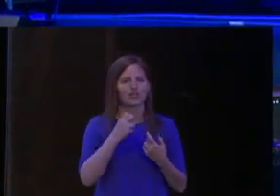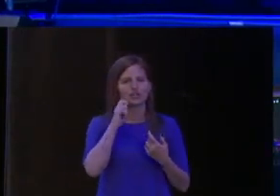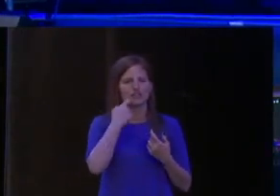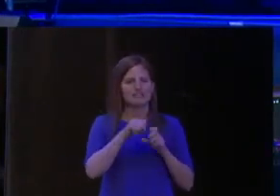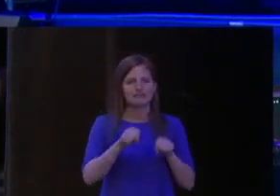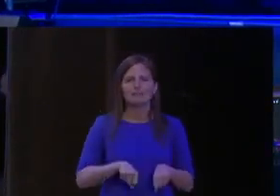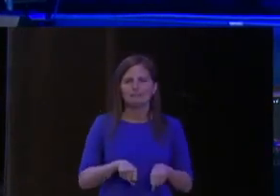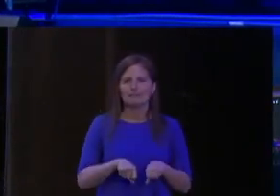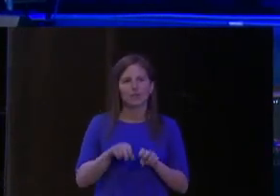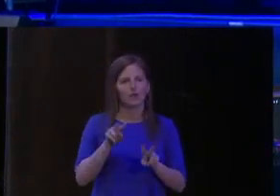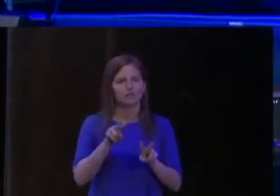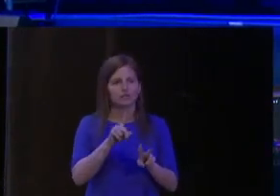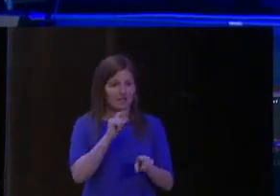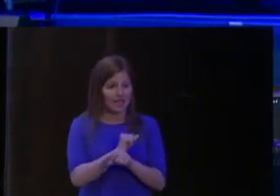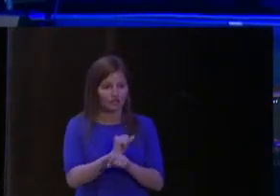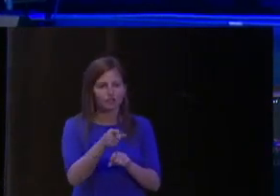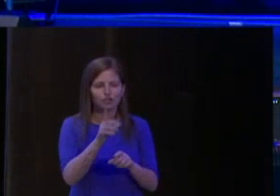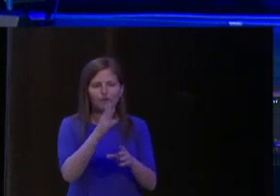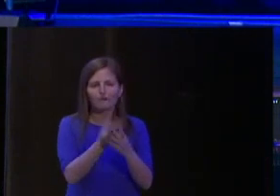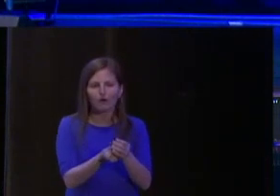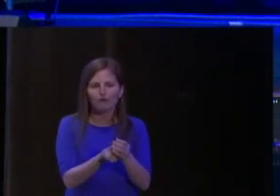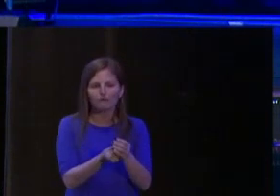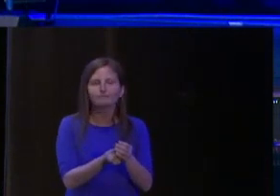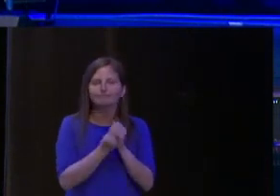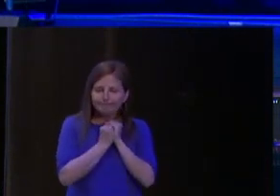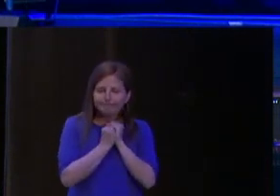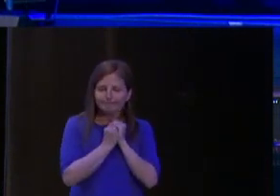it. But what about when you're actually doing it? You see? Here we go.